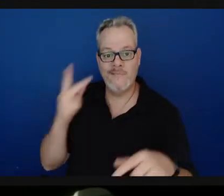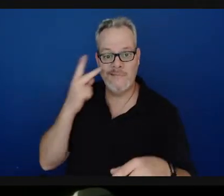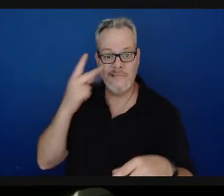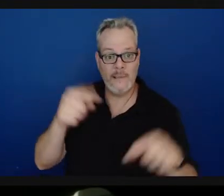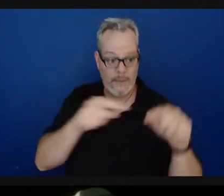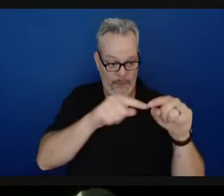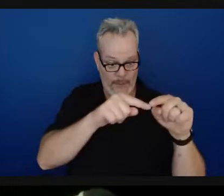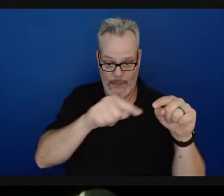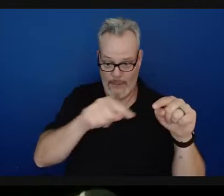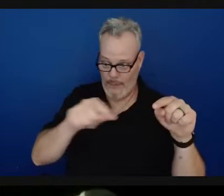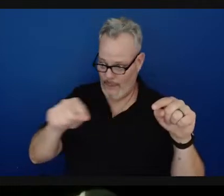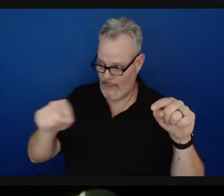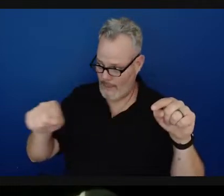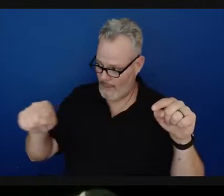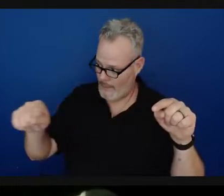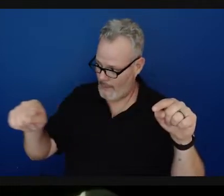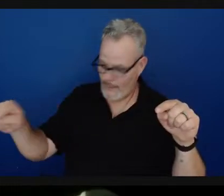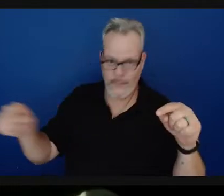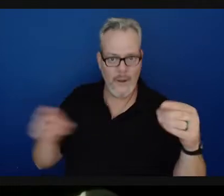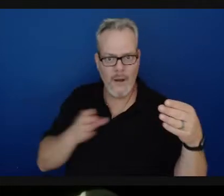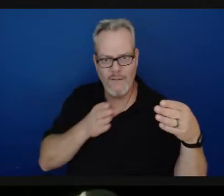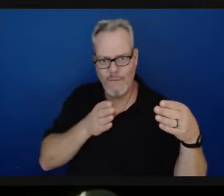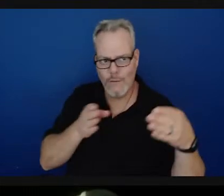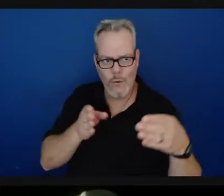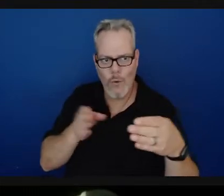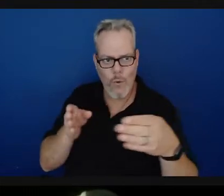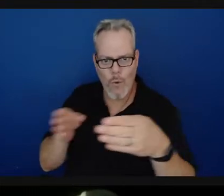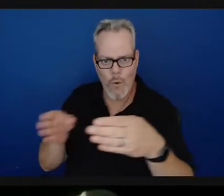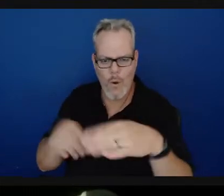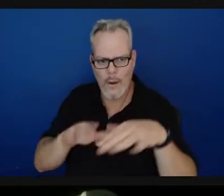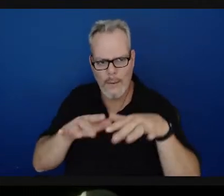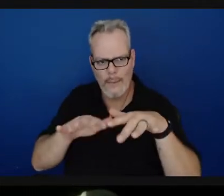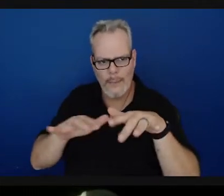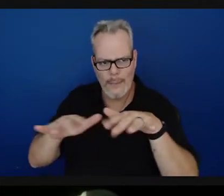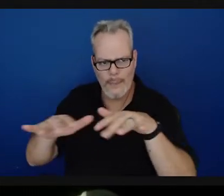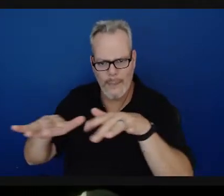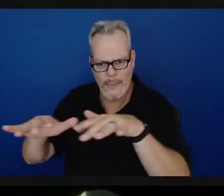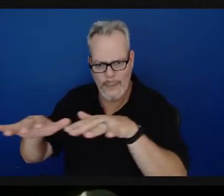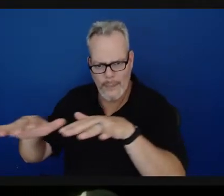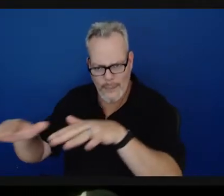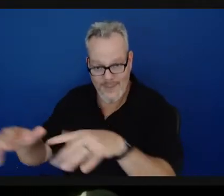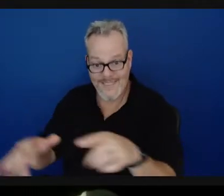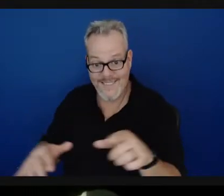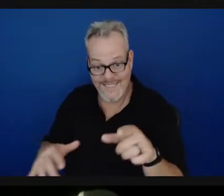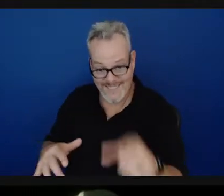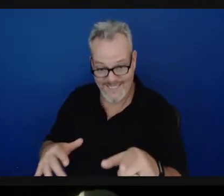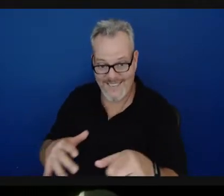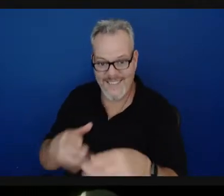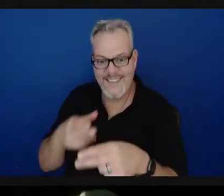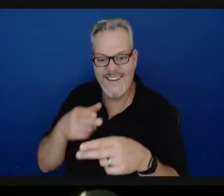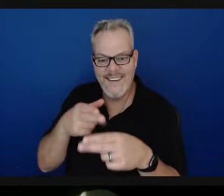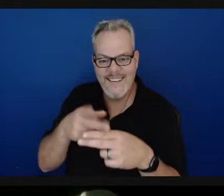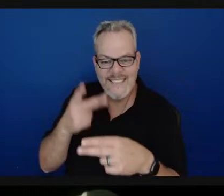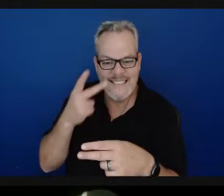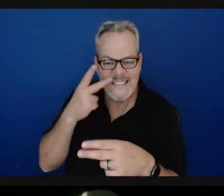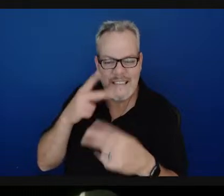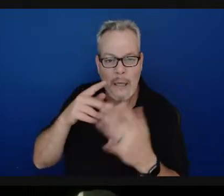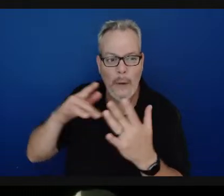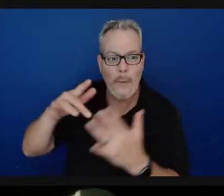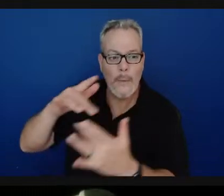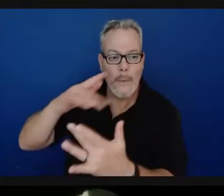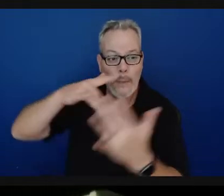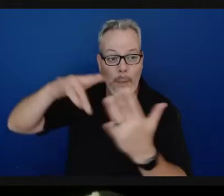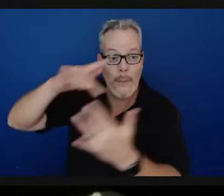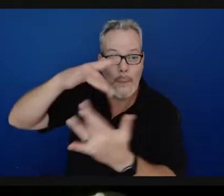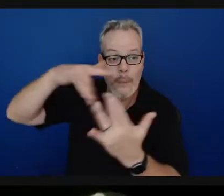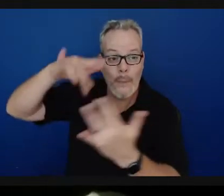all in this way, all through here. But then right in here is our little lava NATO, as we've called them before, a little wind vortex that's ripping